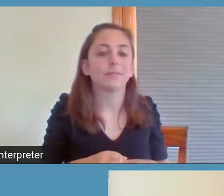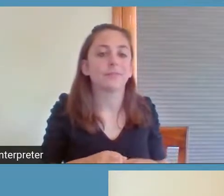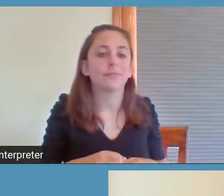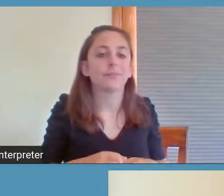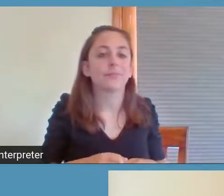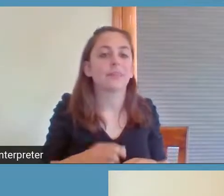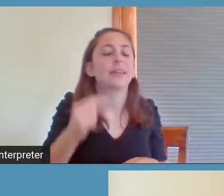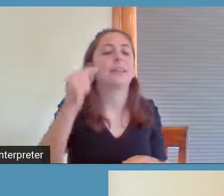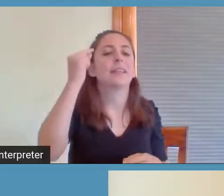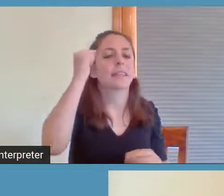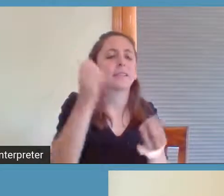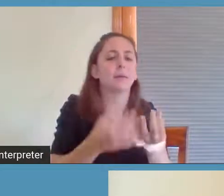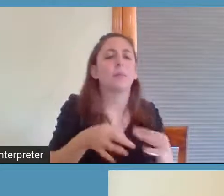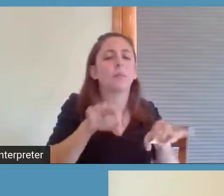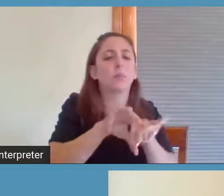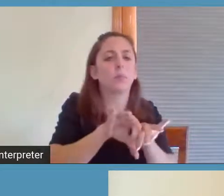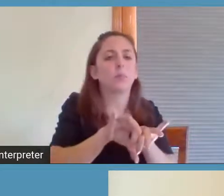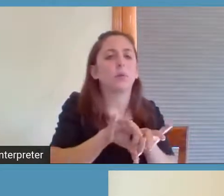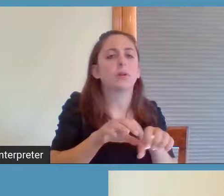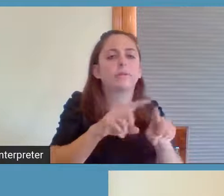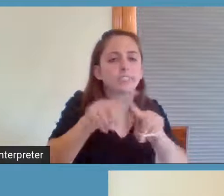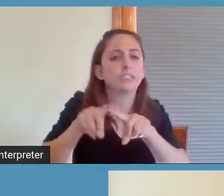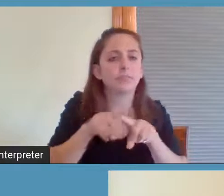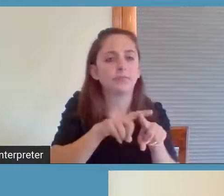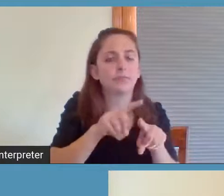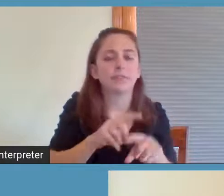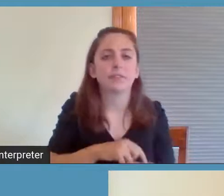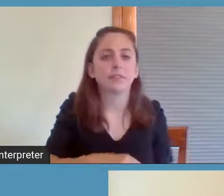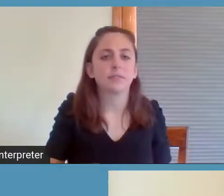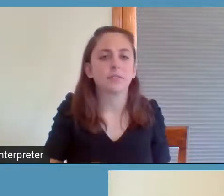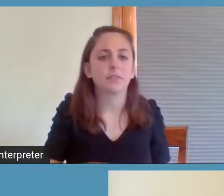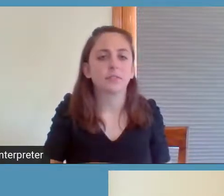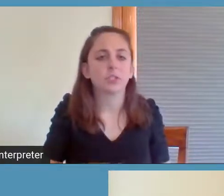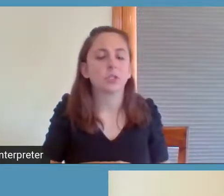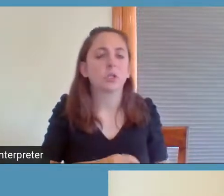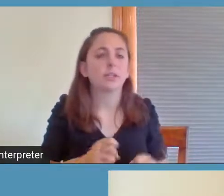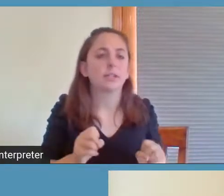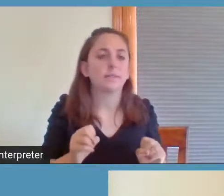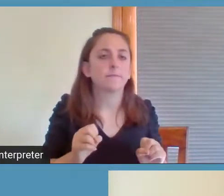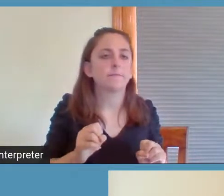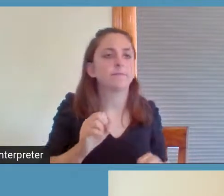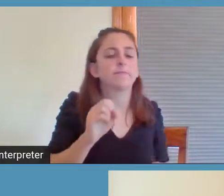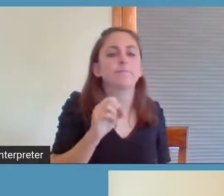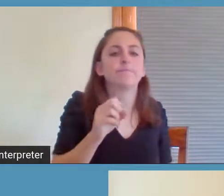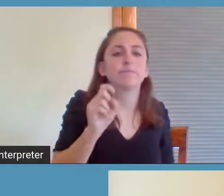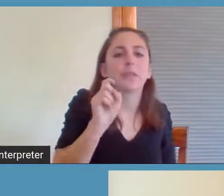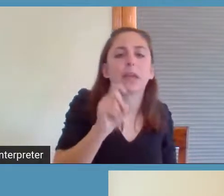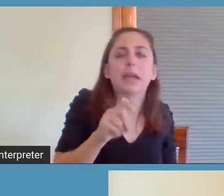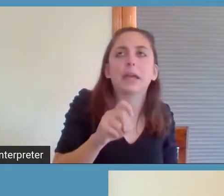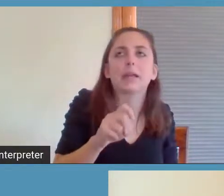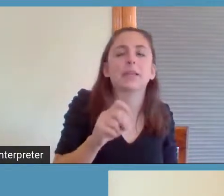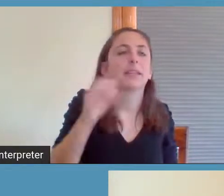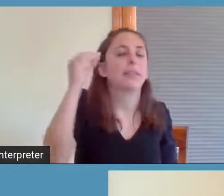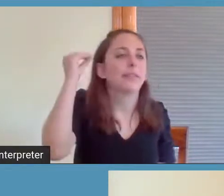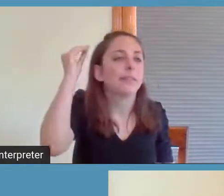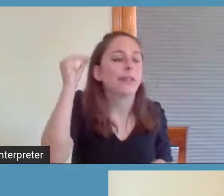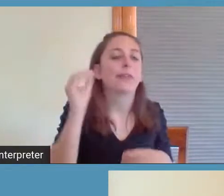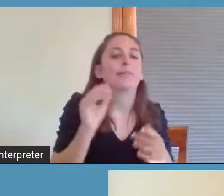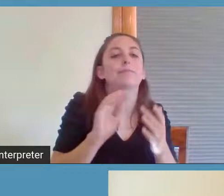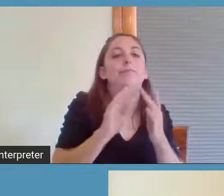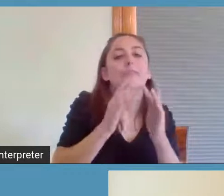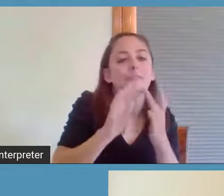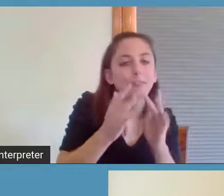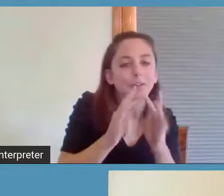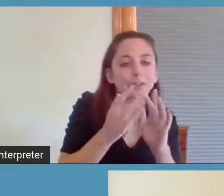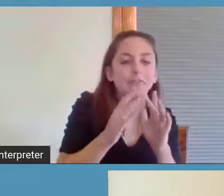that's an important distinction to make. Sure. So they had to treat it in a sense like you're doing a physical exhibition, but there were a lot of